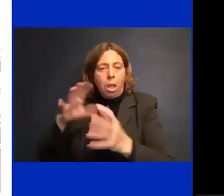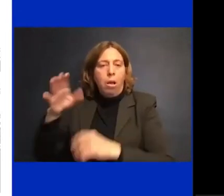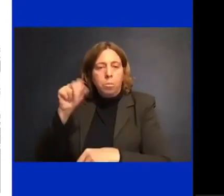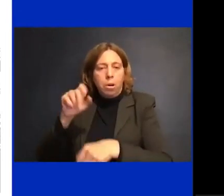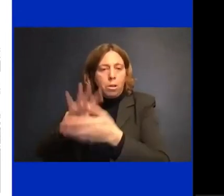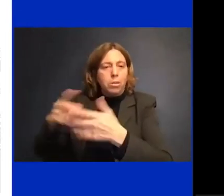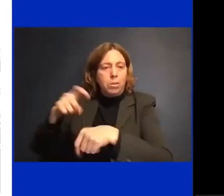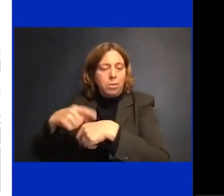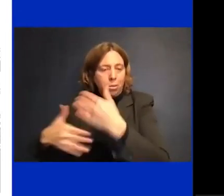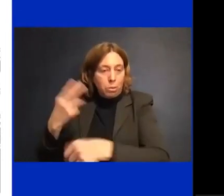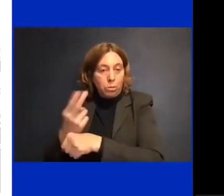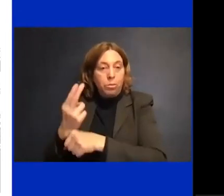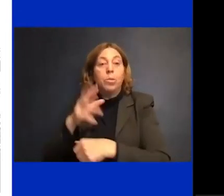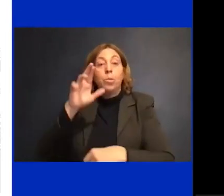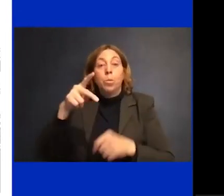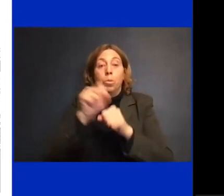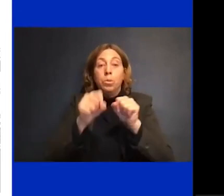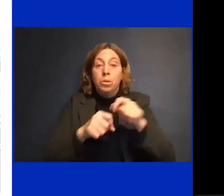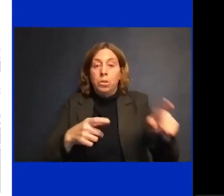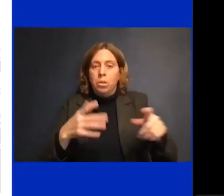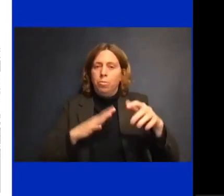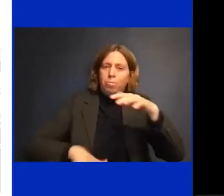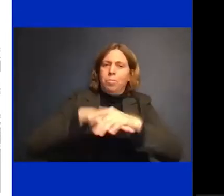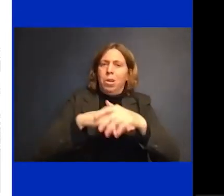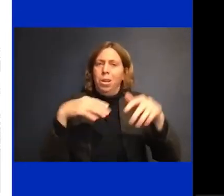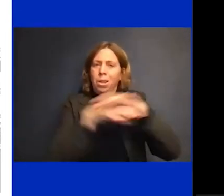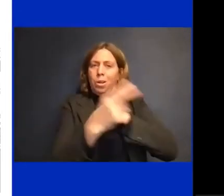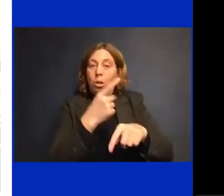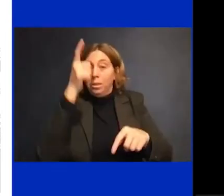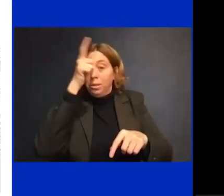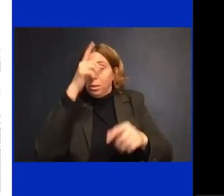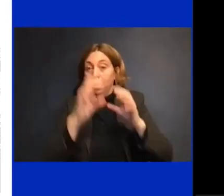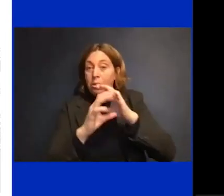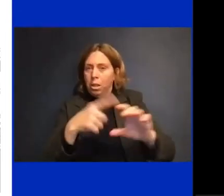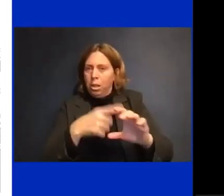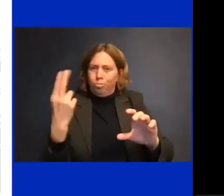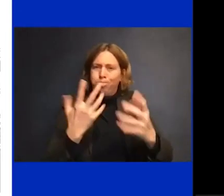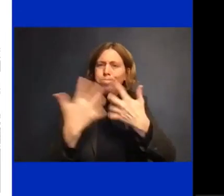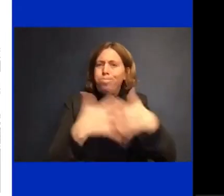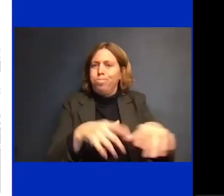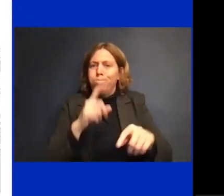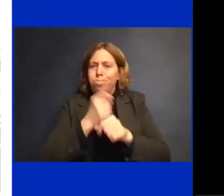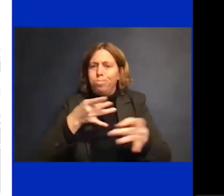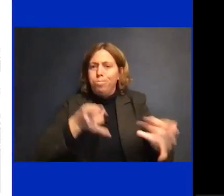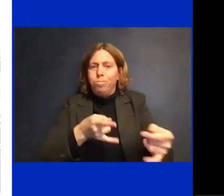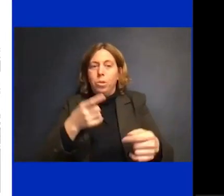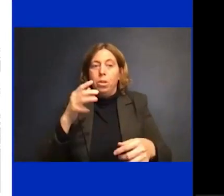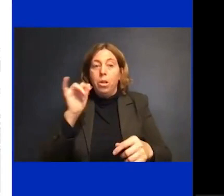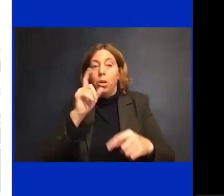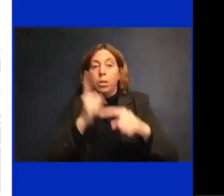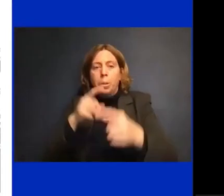The new ramp structure will maximize bus access to the Lincoln Tunnel and other approaches while minimizing the need